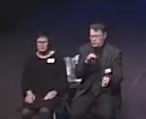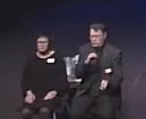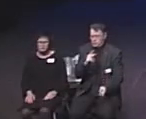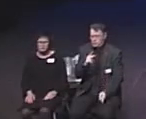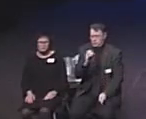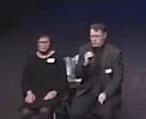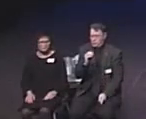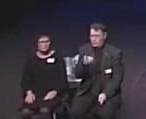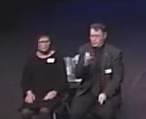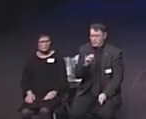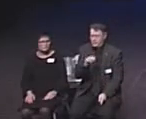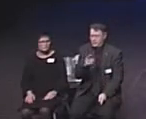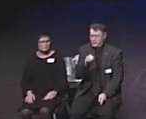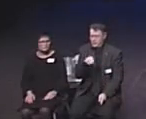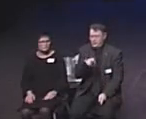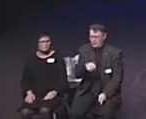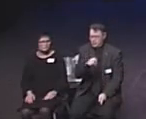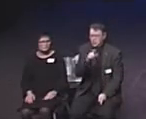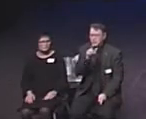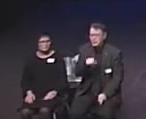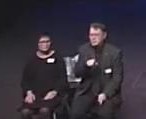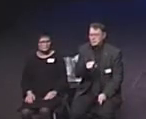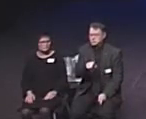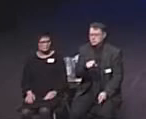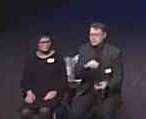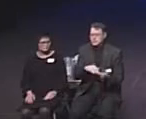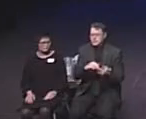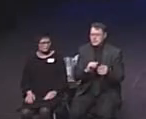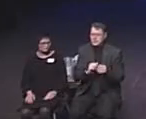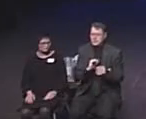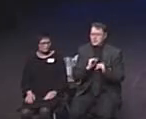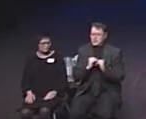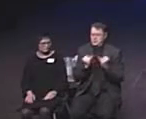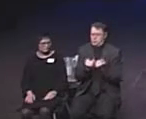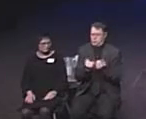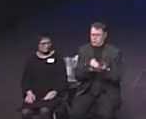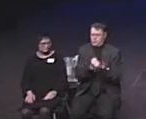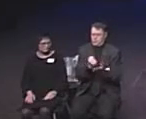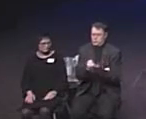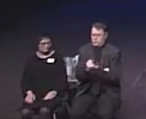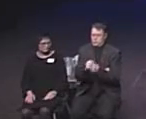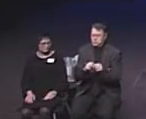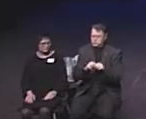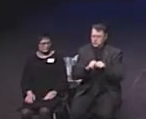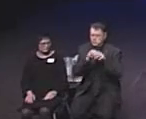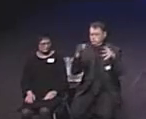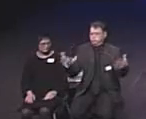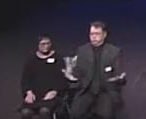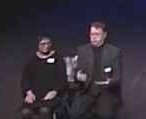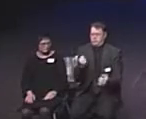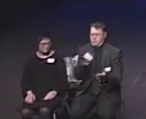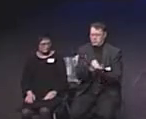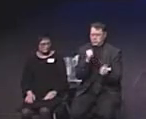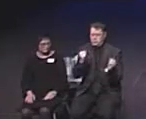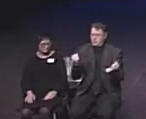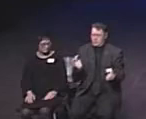Oppenheimer, who was the father of these institutions that then spread all over the world. And now you can